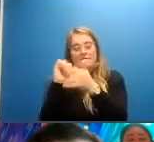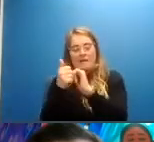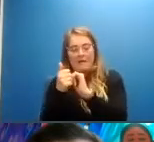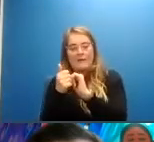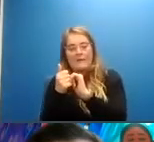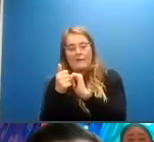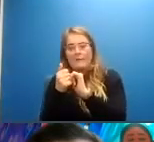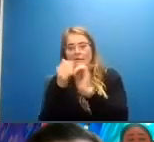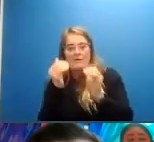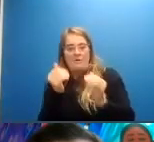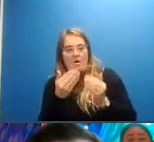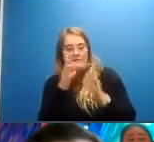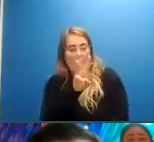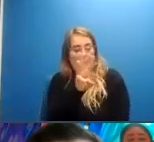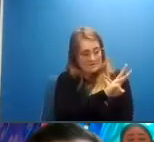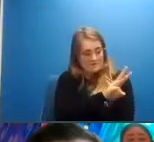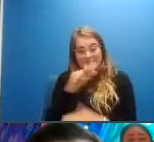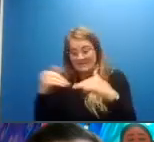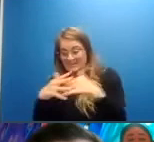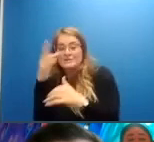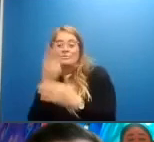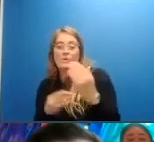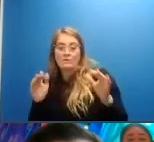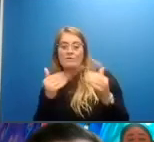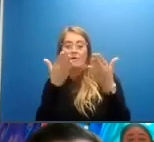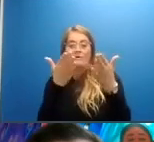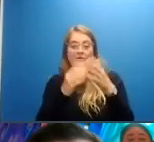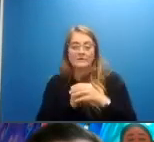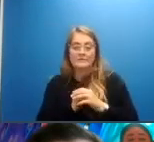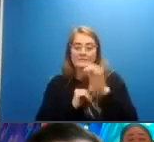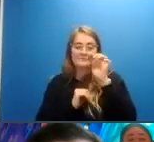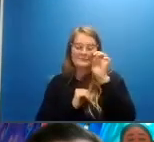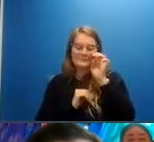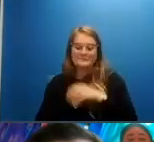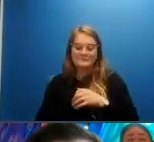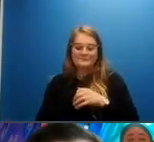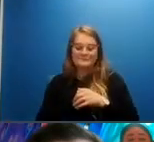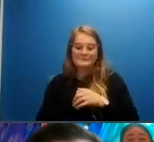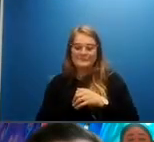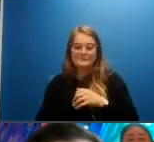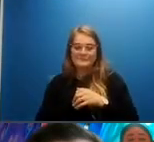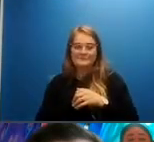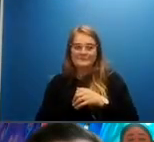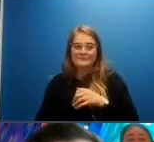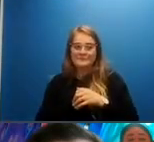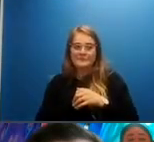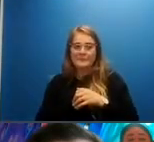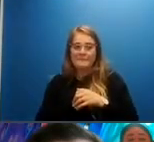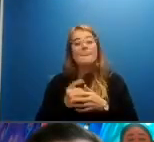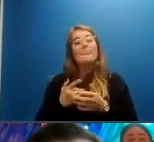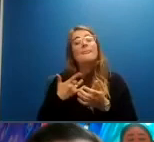the Western and the Indigenous. And I think that as we carry on